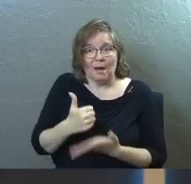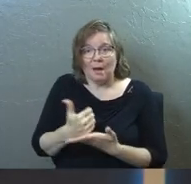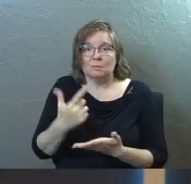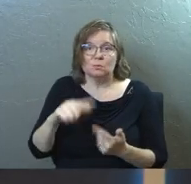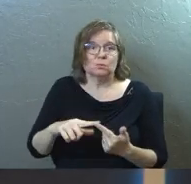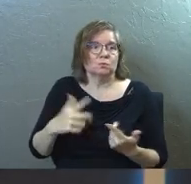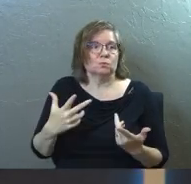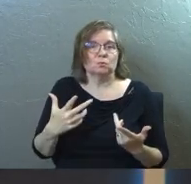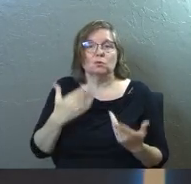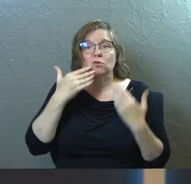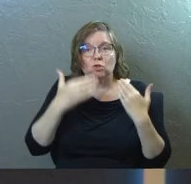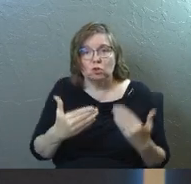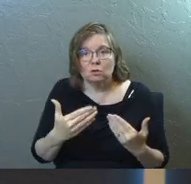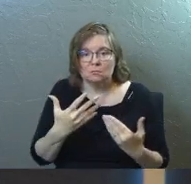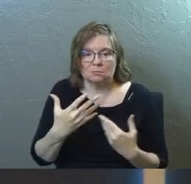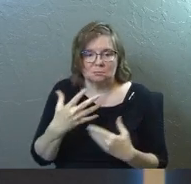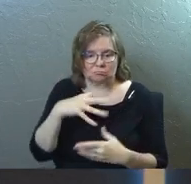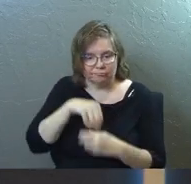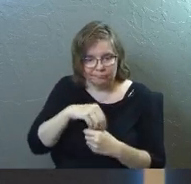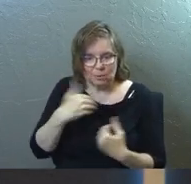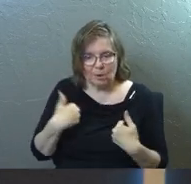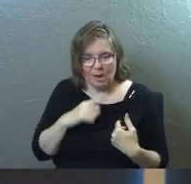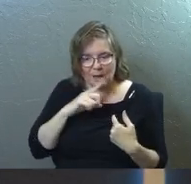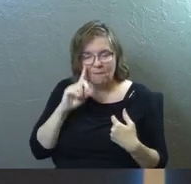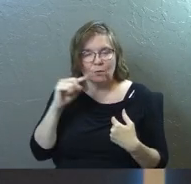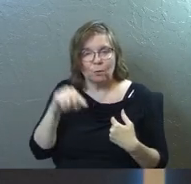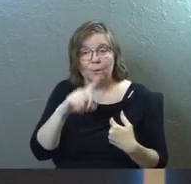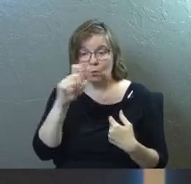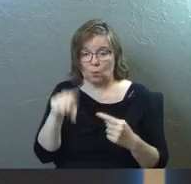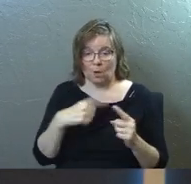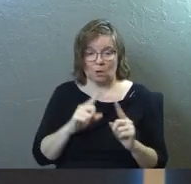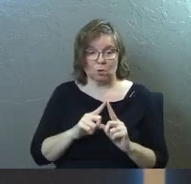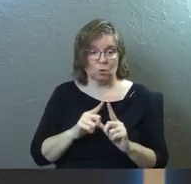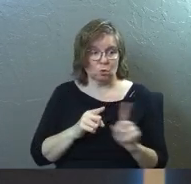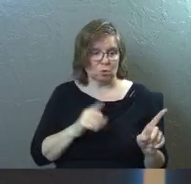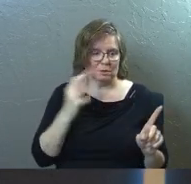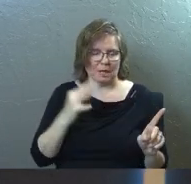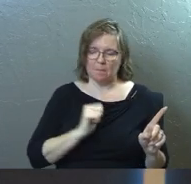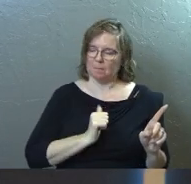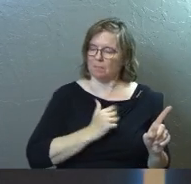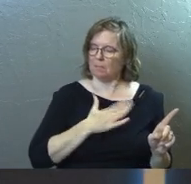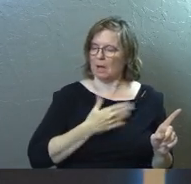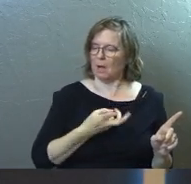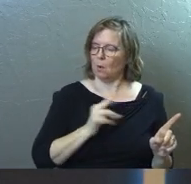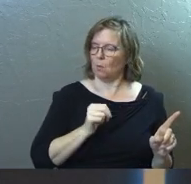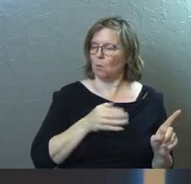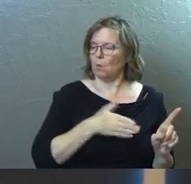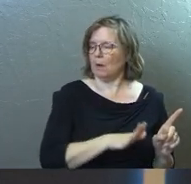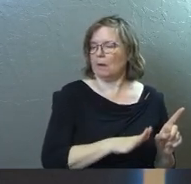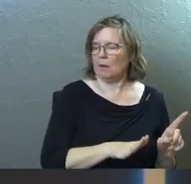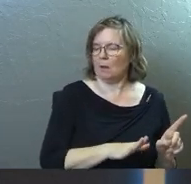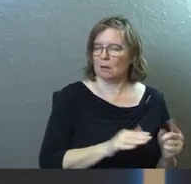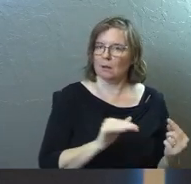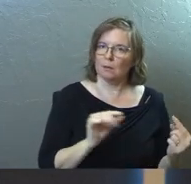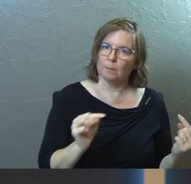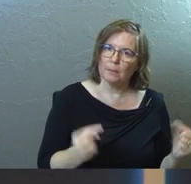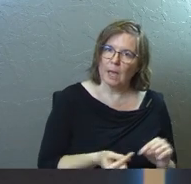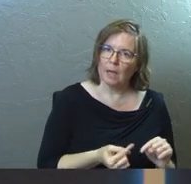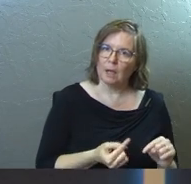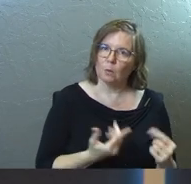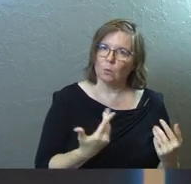only way to goodness, to what I've actually got for you, because when you go your way, oh, the pain that comes.